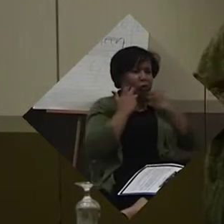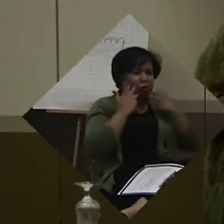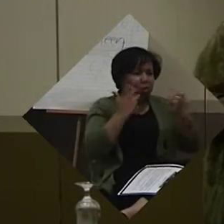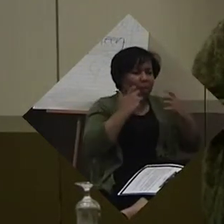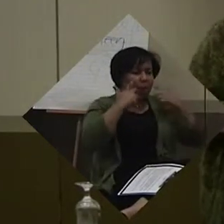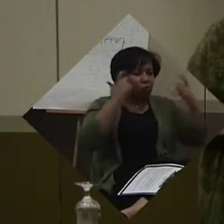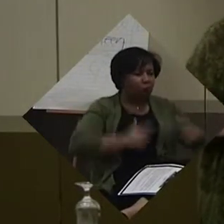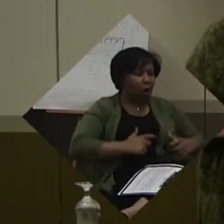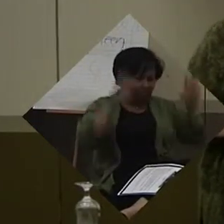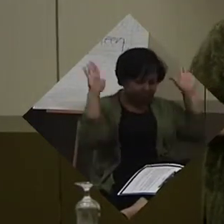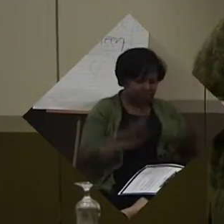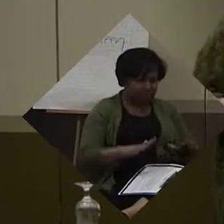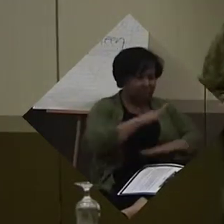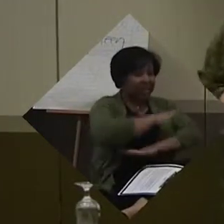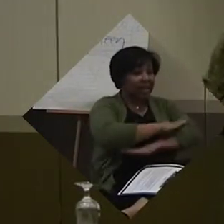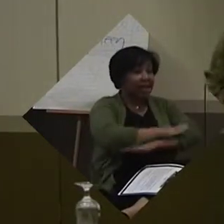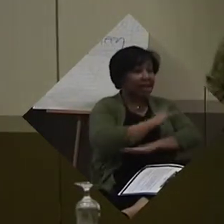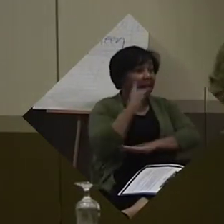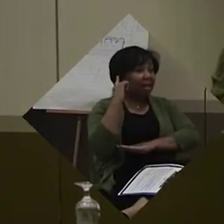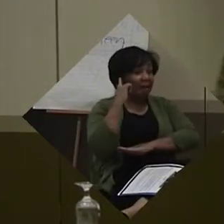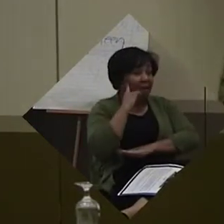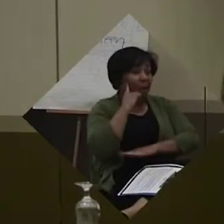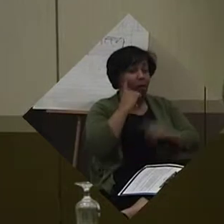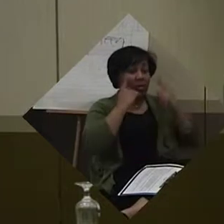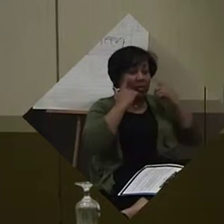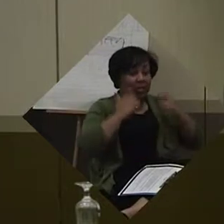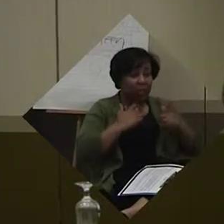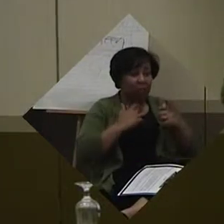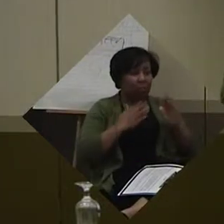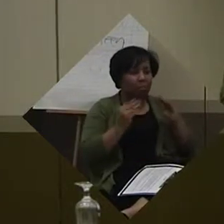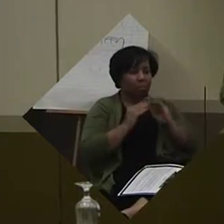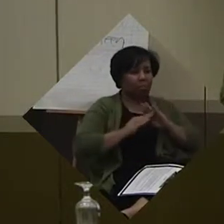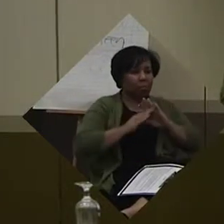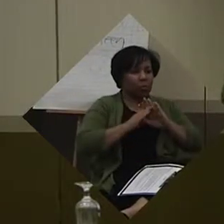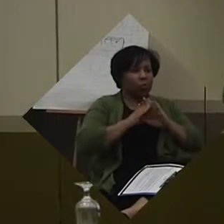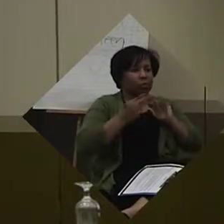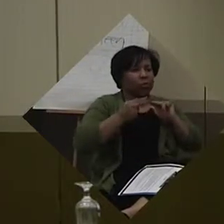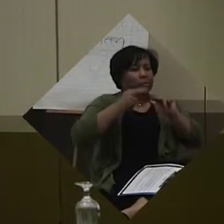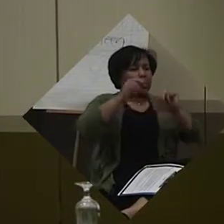crying, and slapping on the desk. And the sounds and tears kind of increase with time.